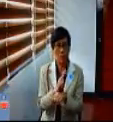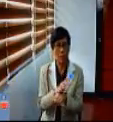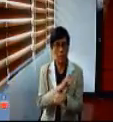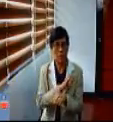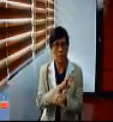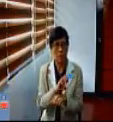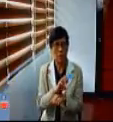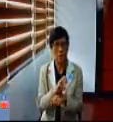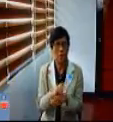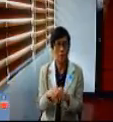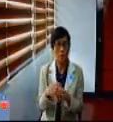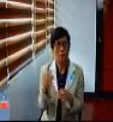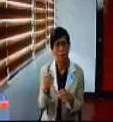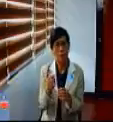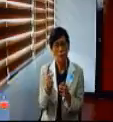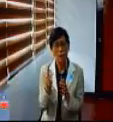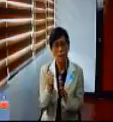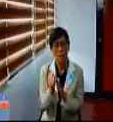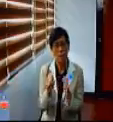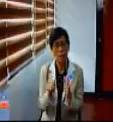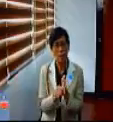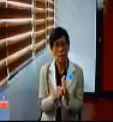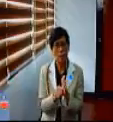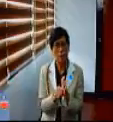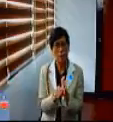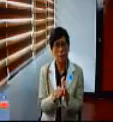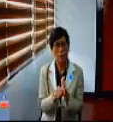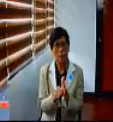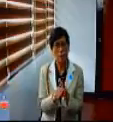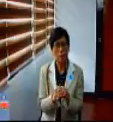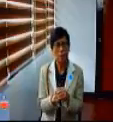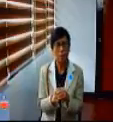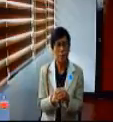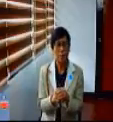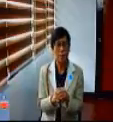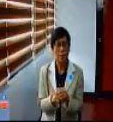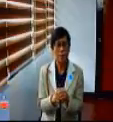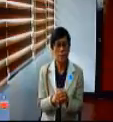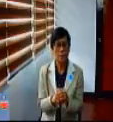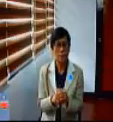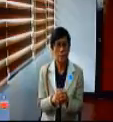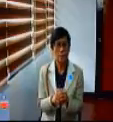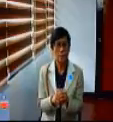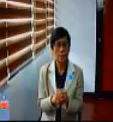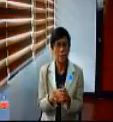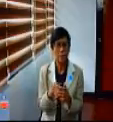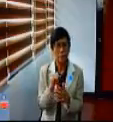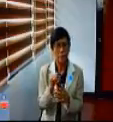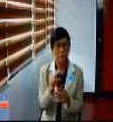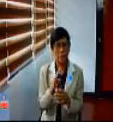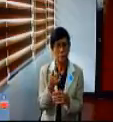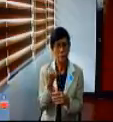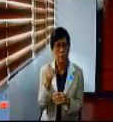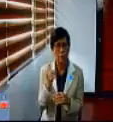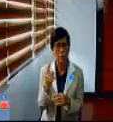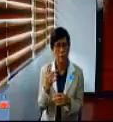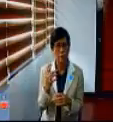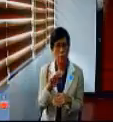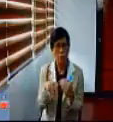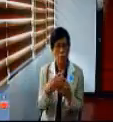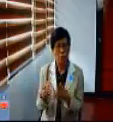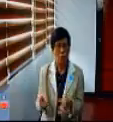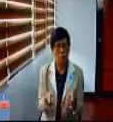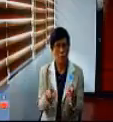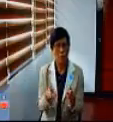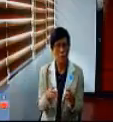labor standards, and OECD standards. It is, by all means, not